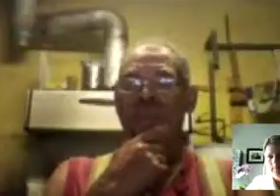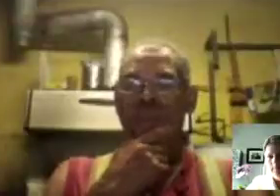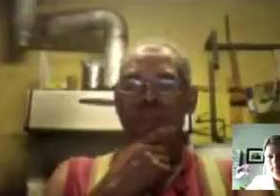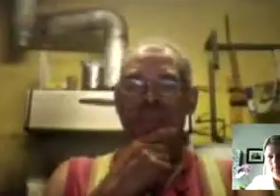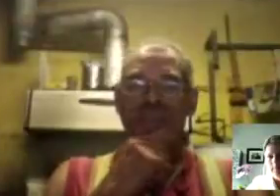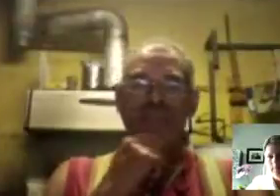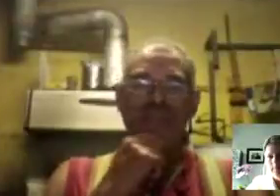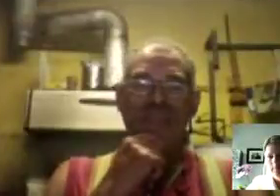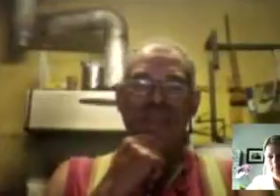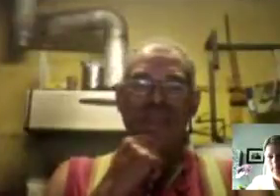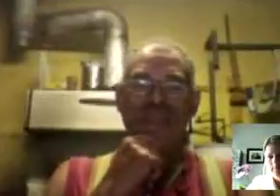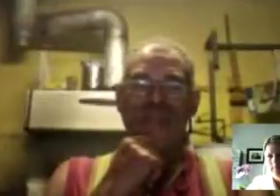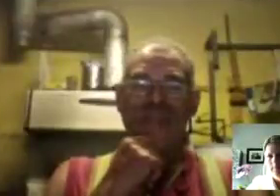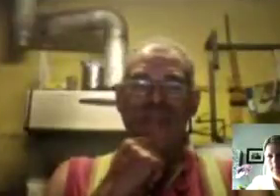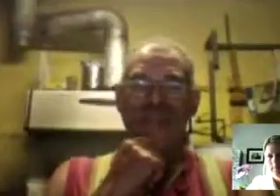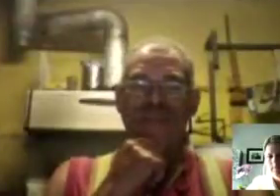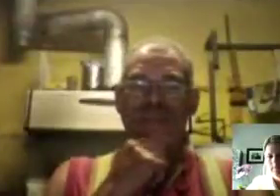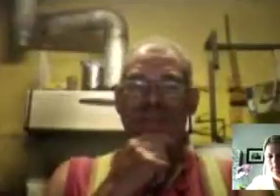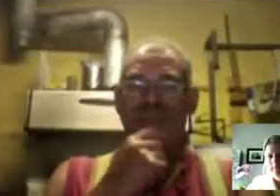great-grandfather.